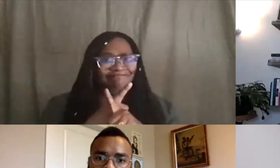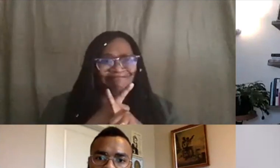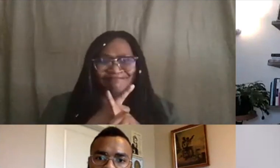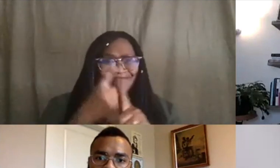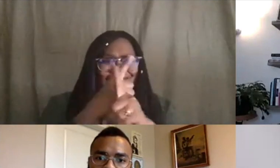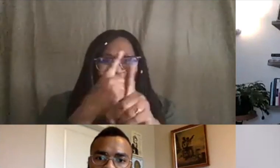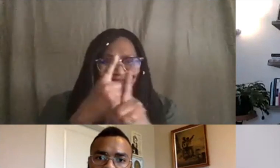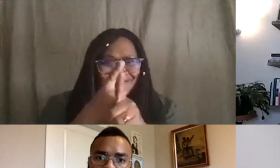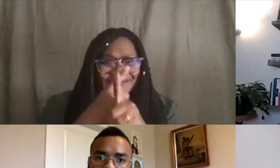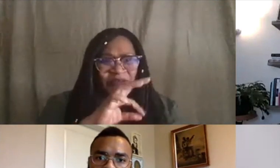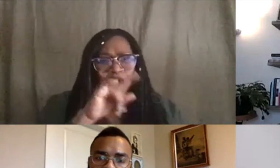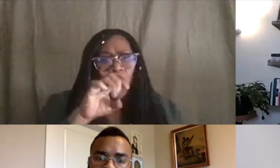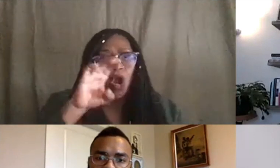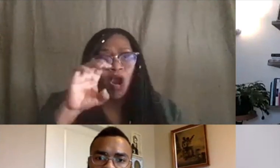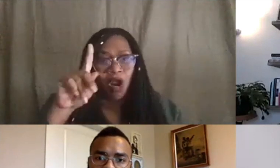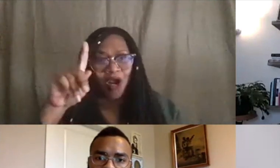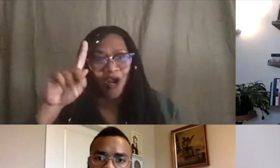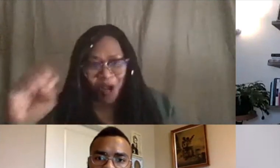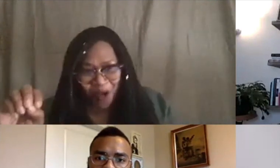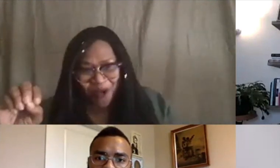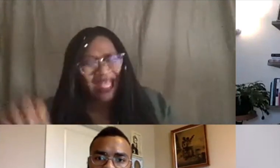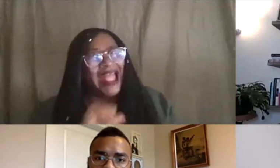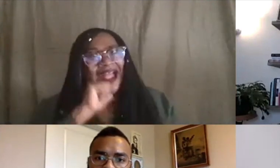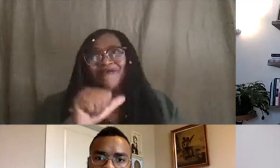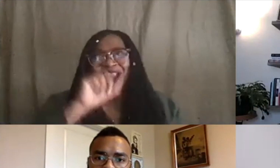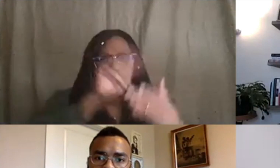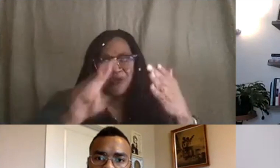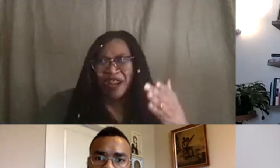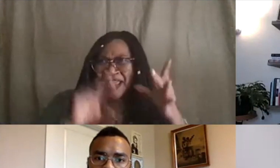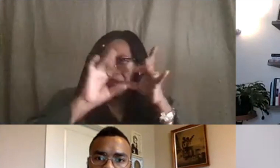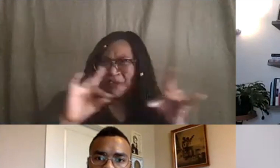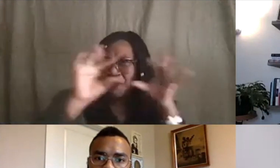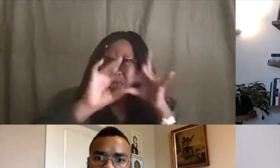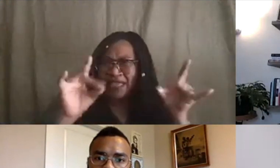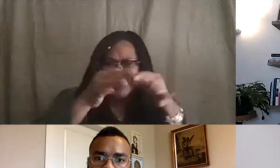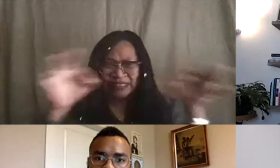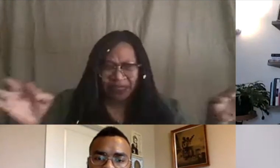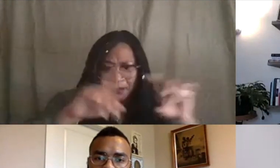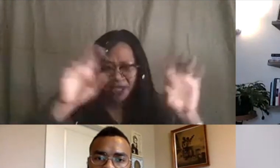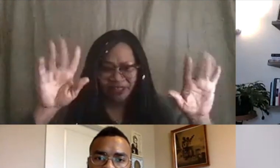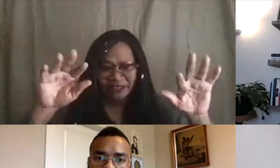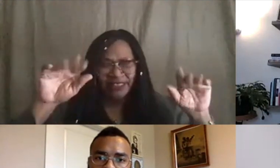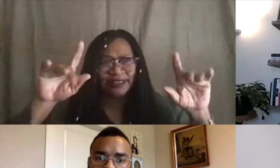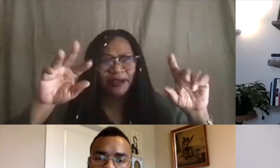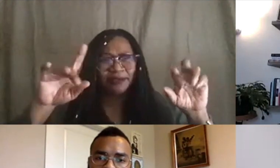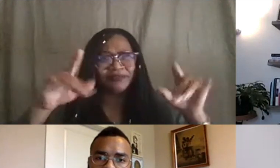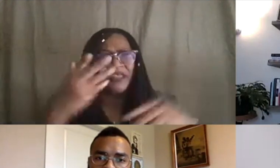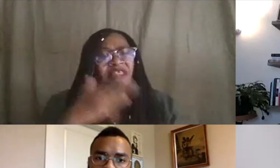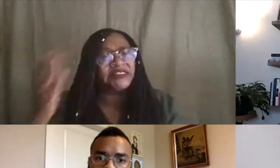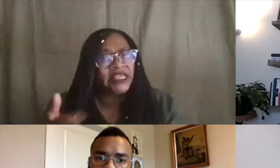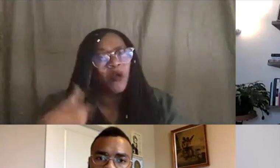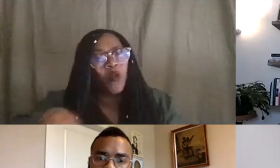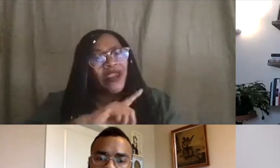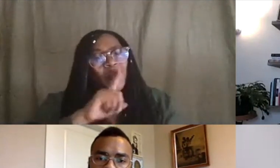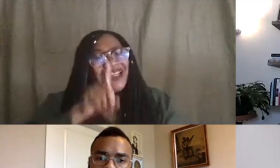about Foucault, which I haven't read the passage that she's referring to, but there was this thing that she starts saying that we really need to think